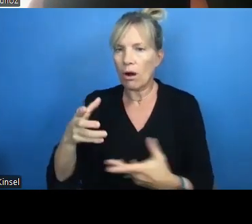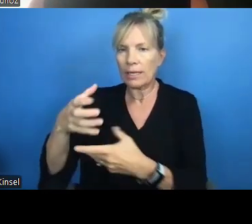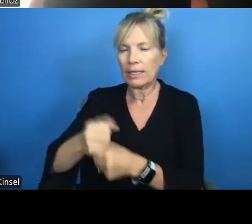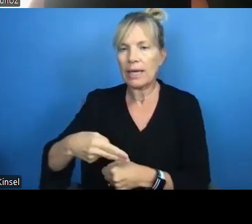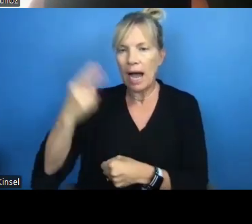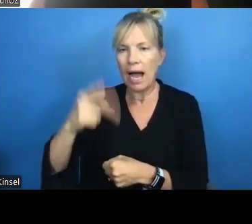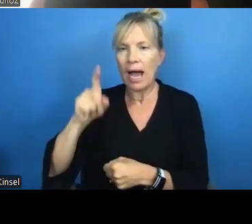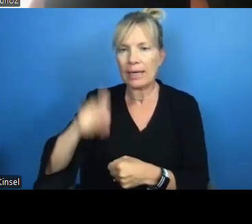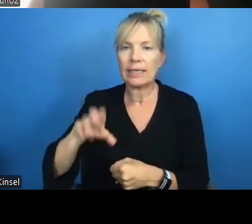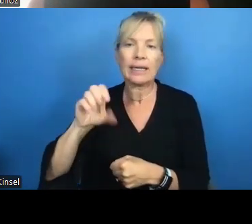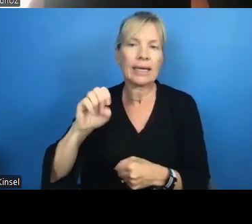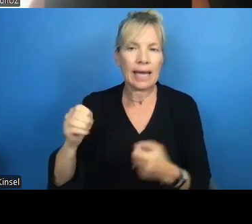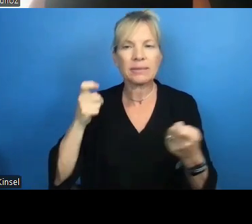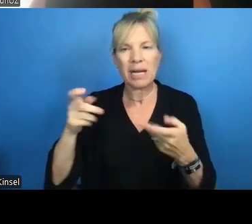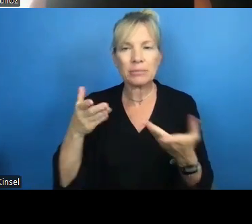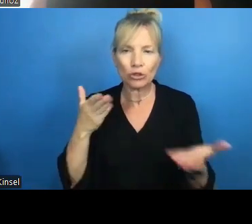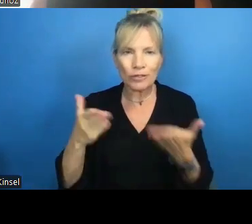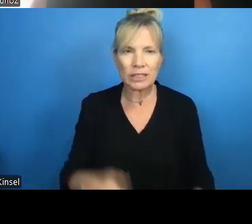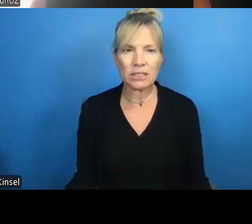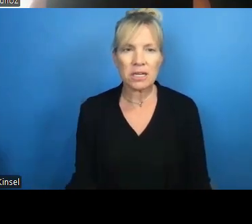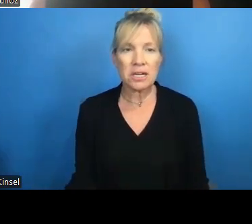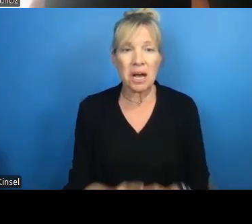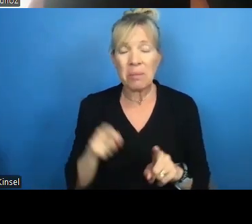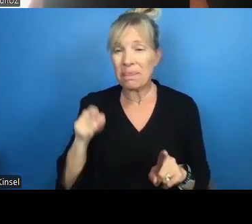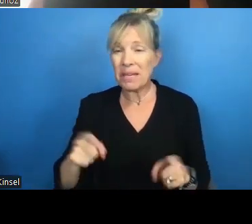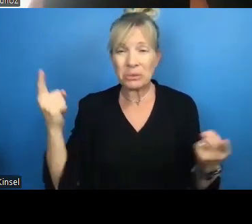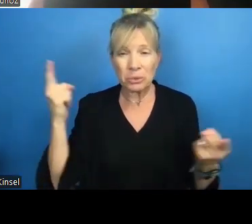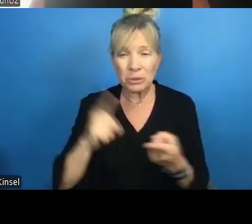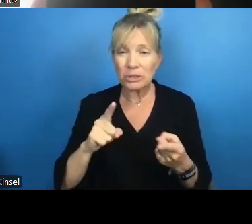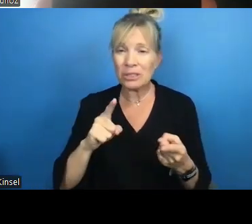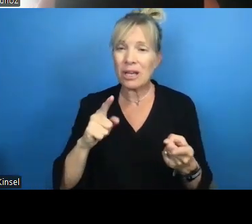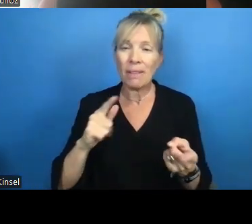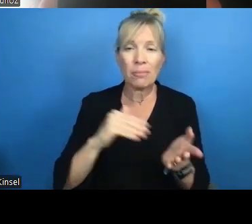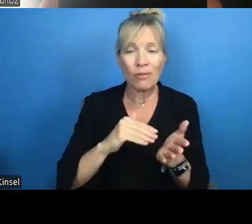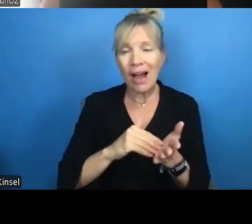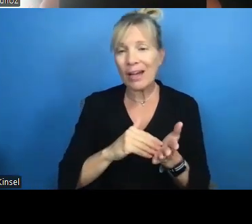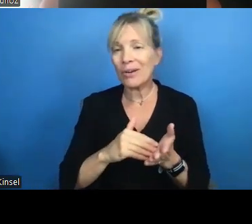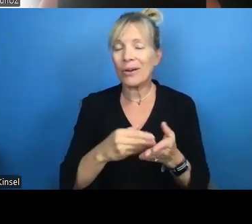case management services. So, but this really reduces provider burden